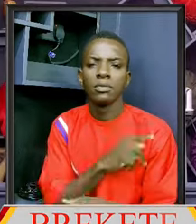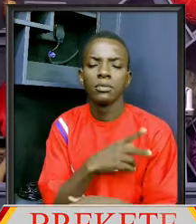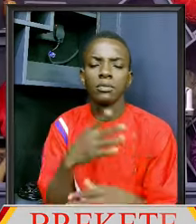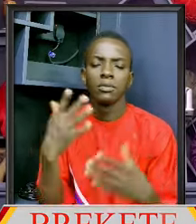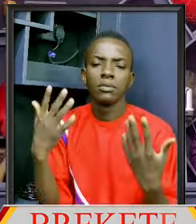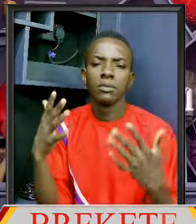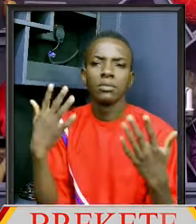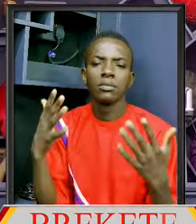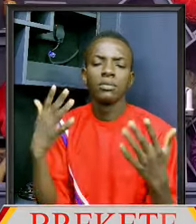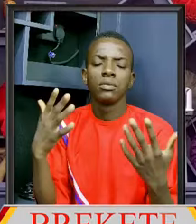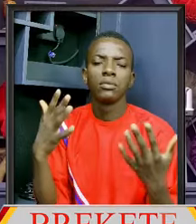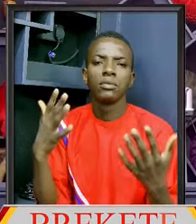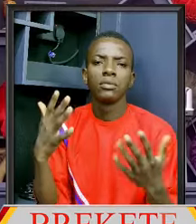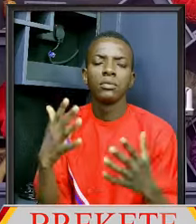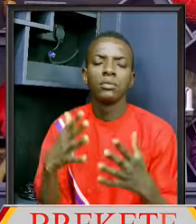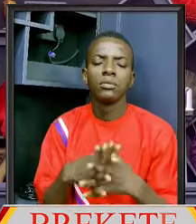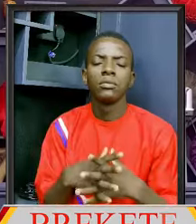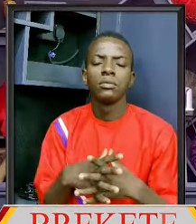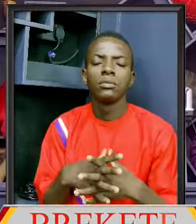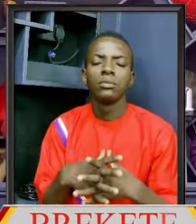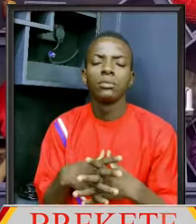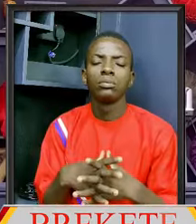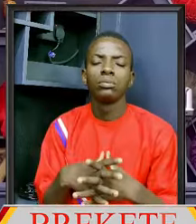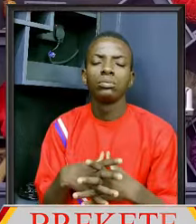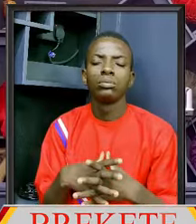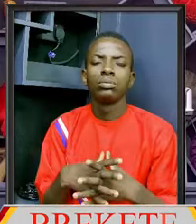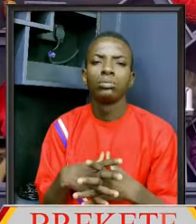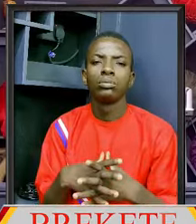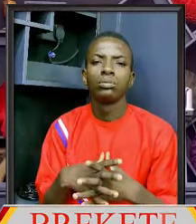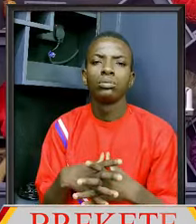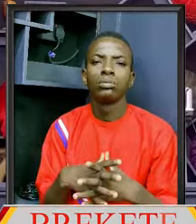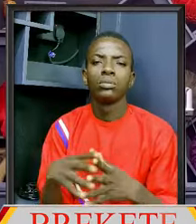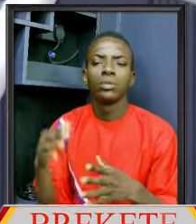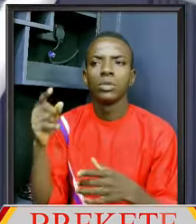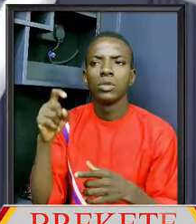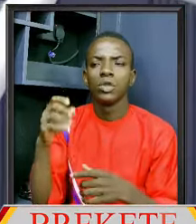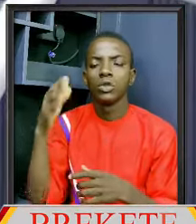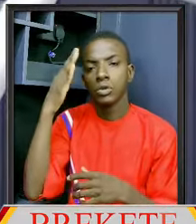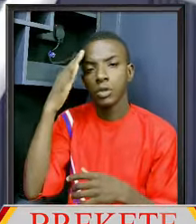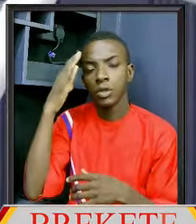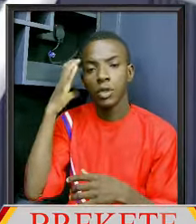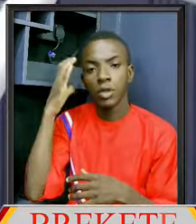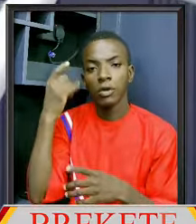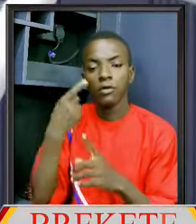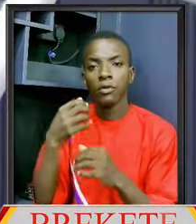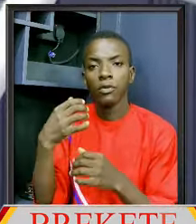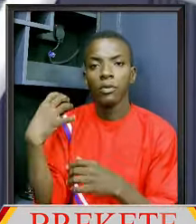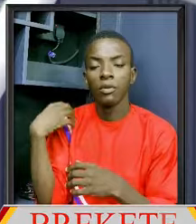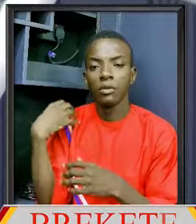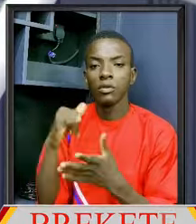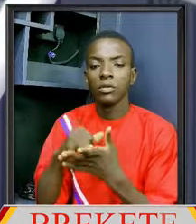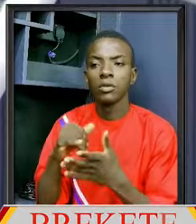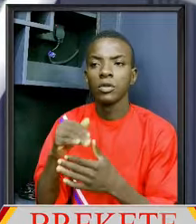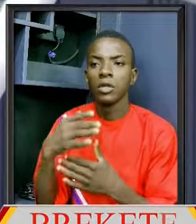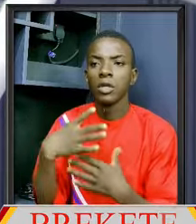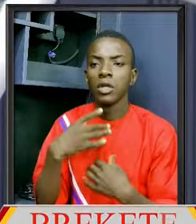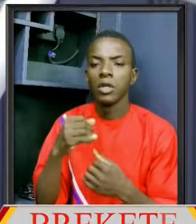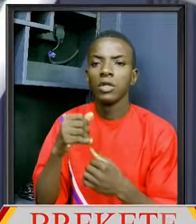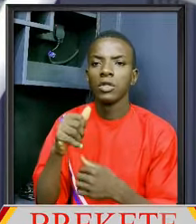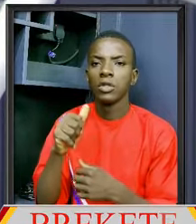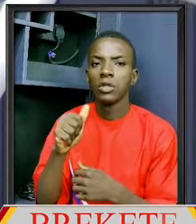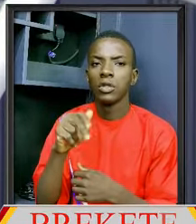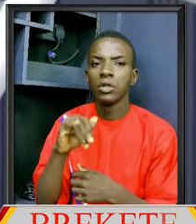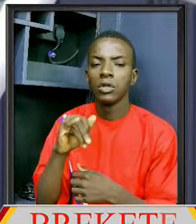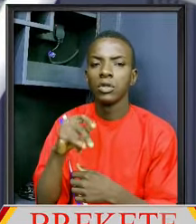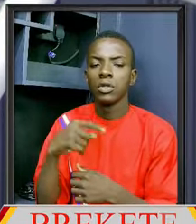her. We go still come back to the president, but make we hear from our guy here waiting for center. And I go also like make consultant